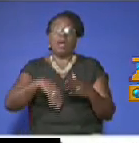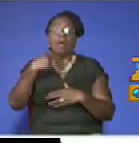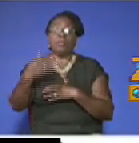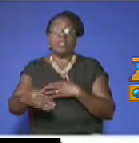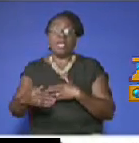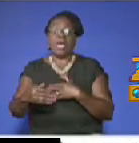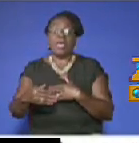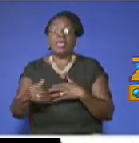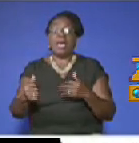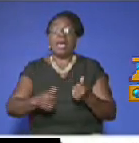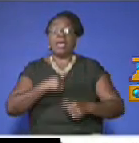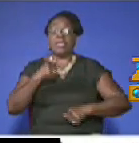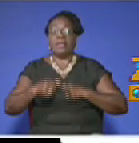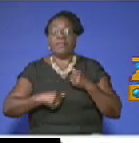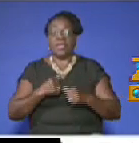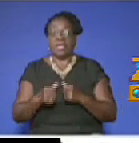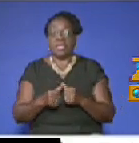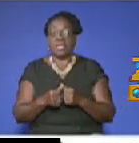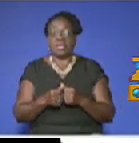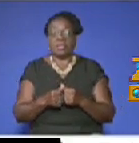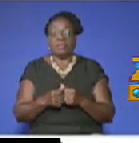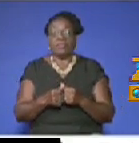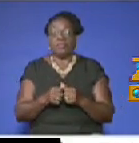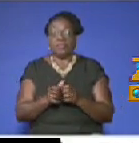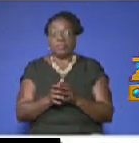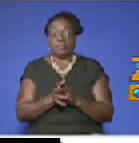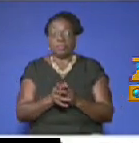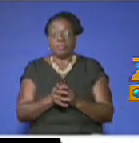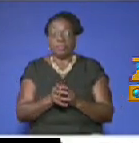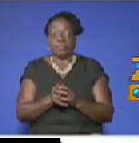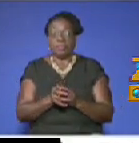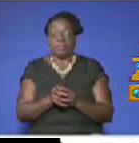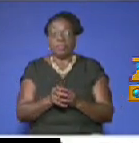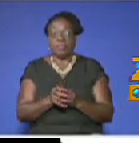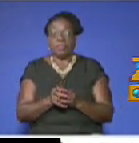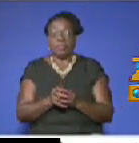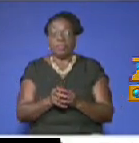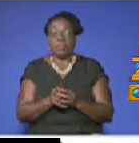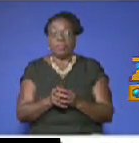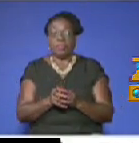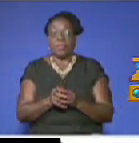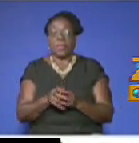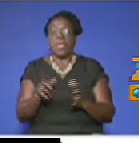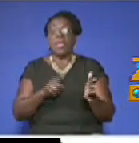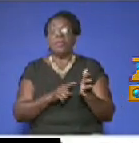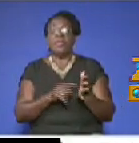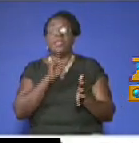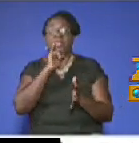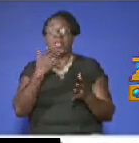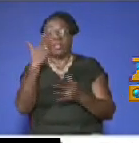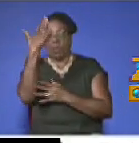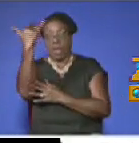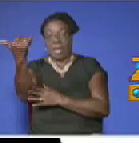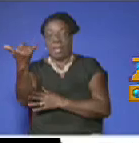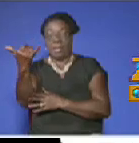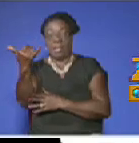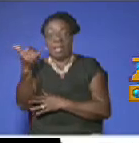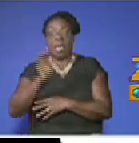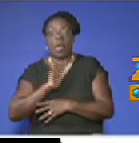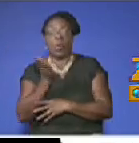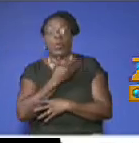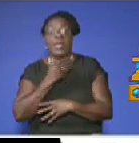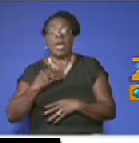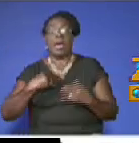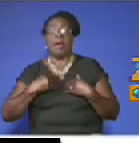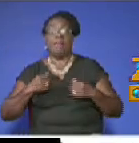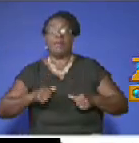lower in regard to outdoor activities. And this is why we have